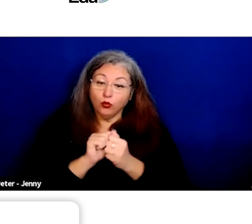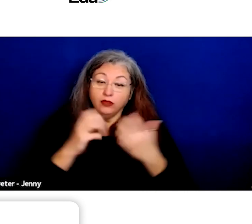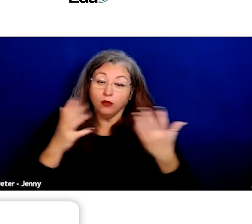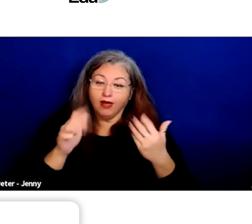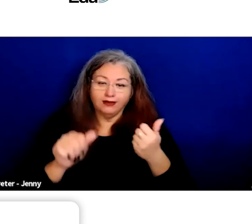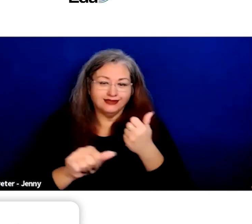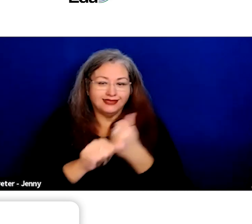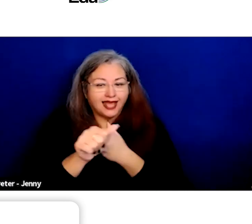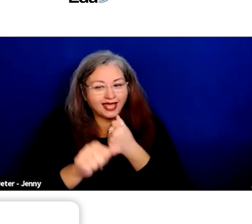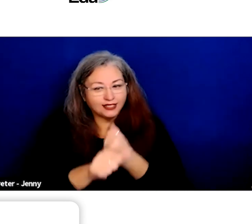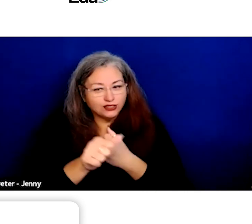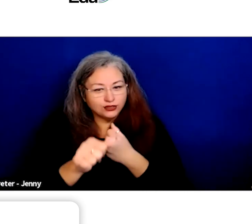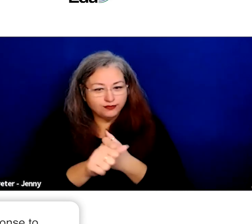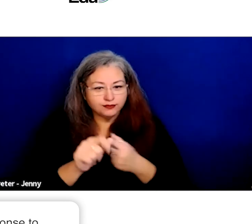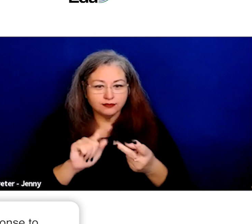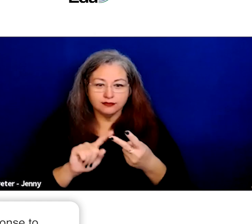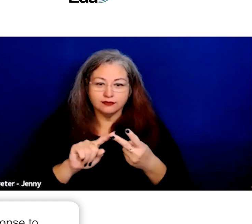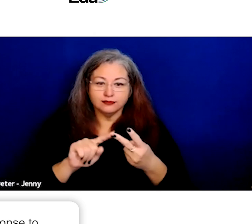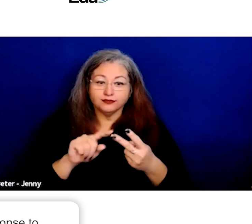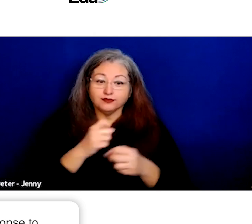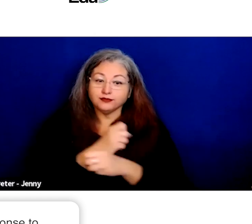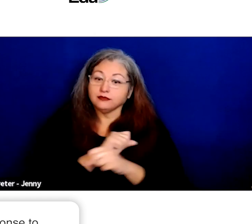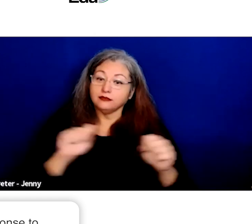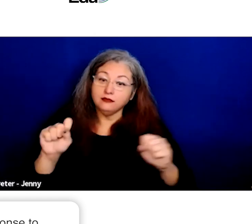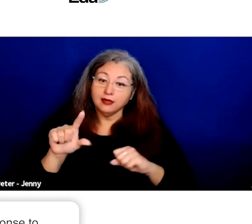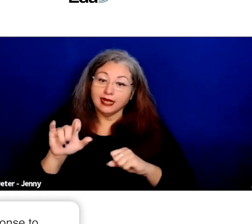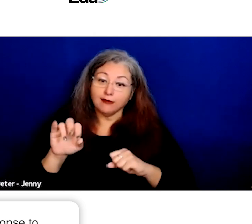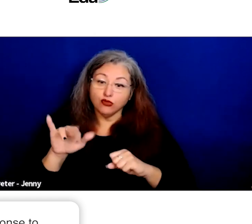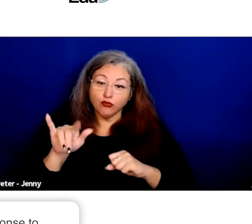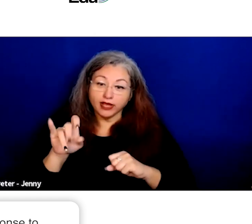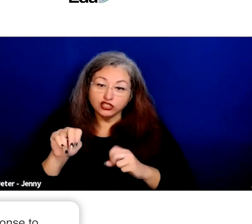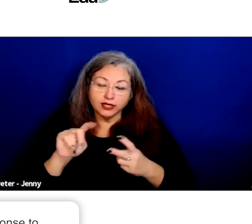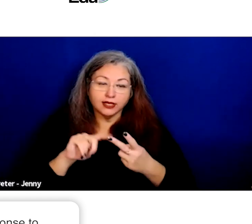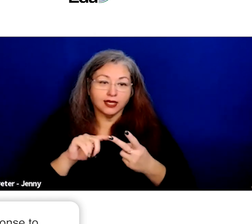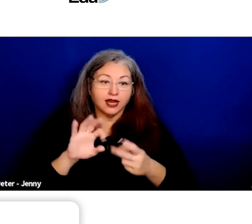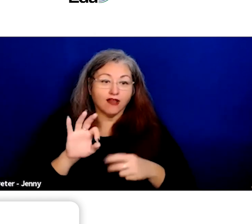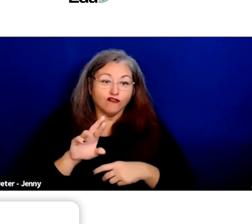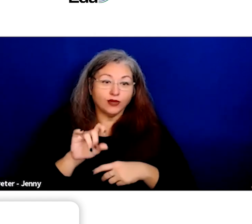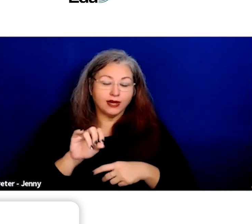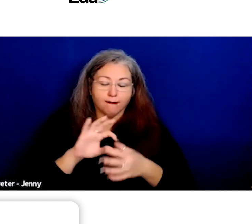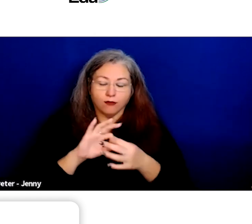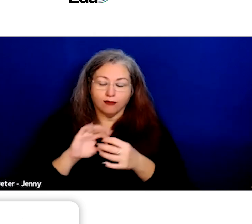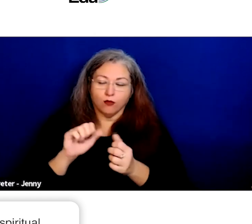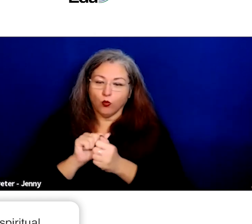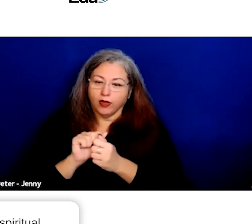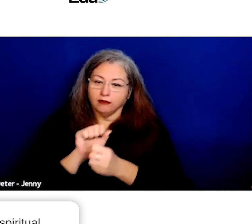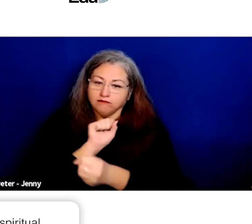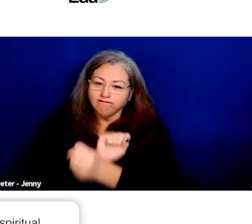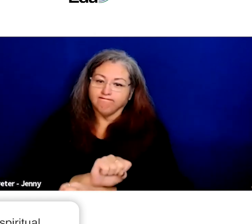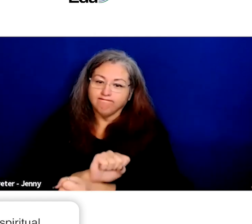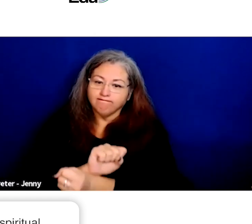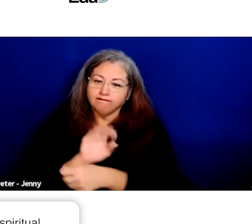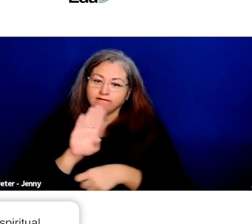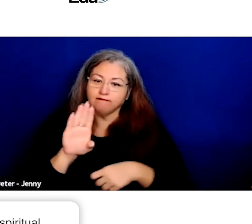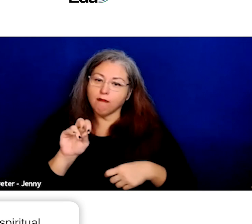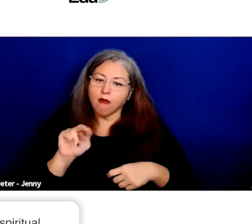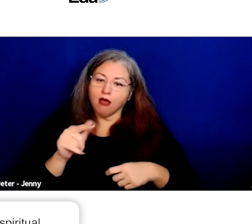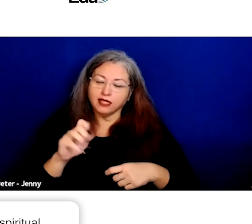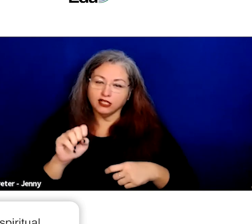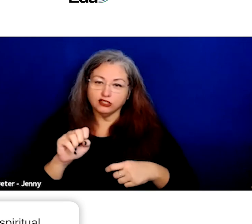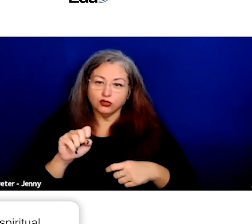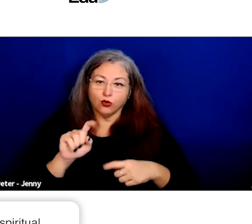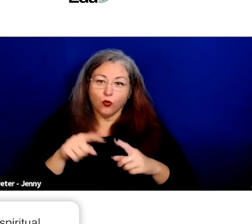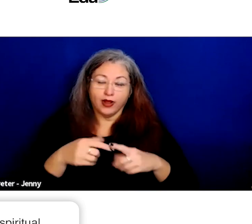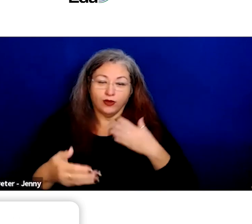And we think of liberation or freedom in response to bondage. The invitation with